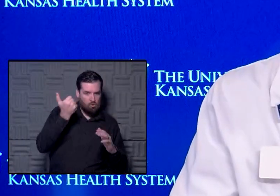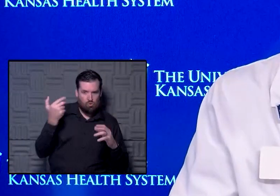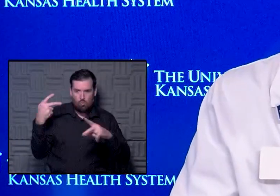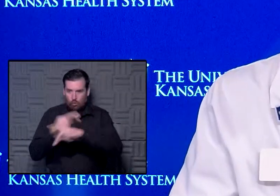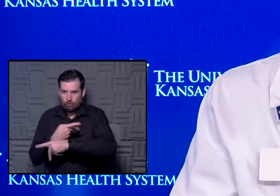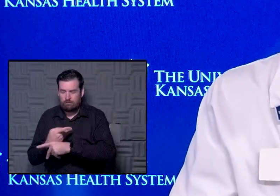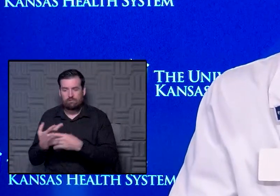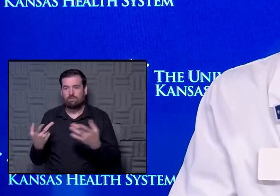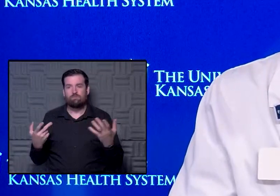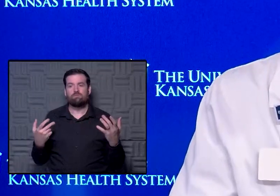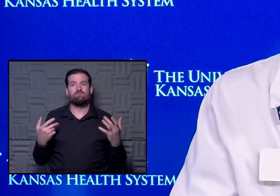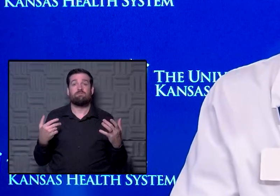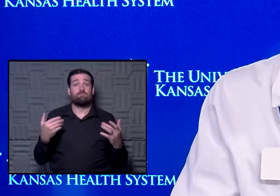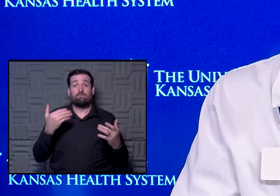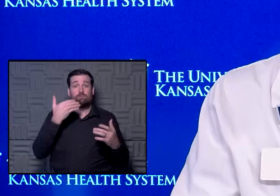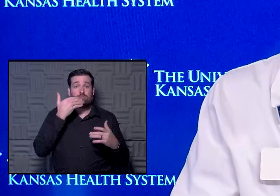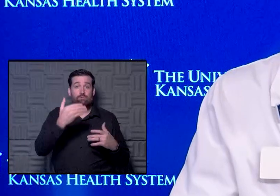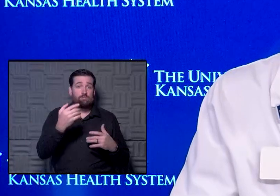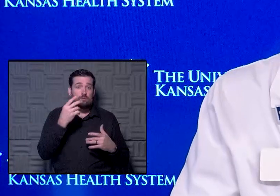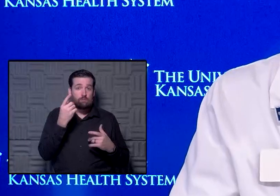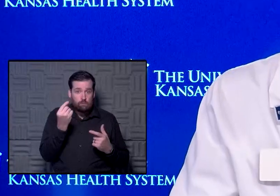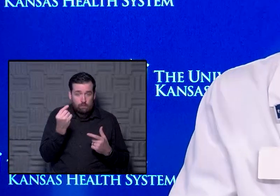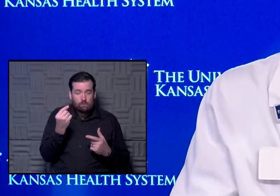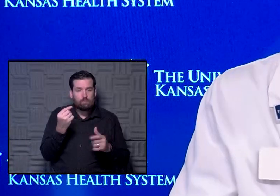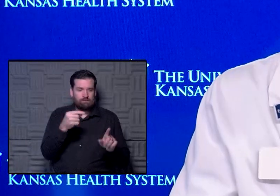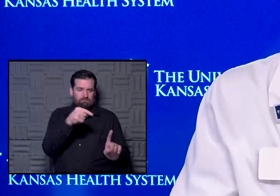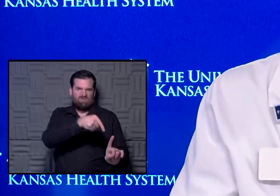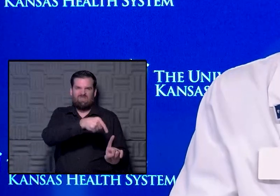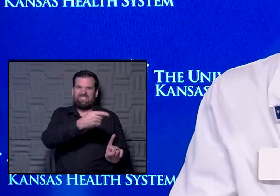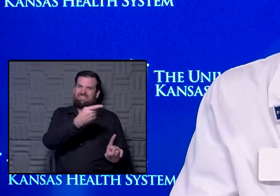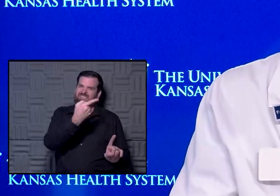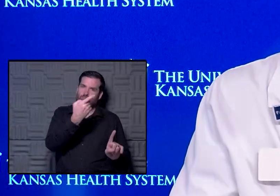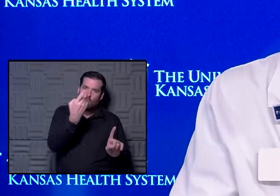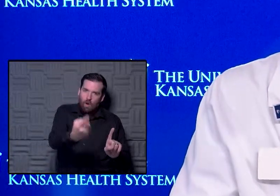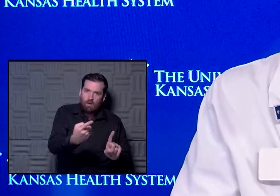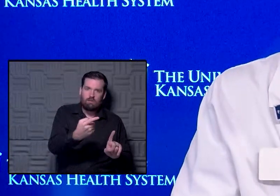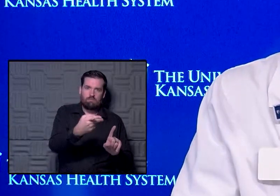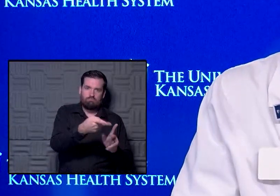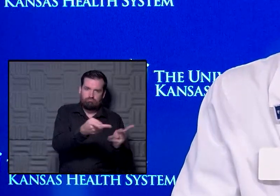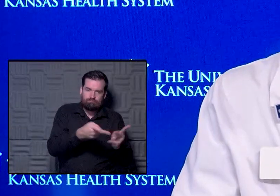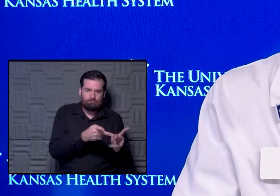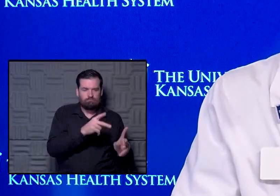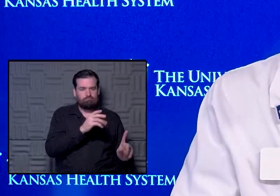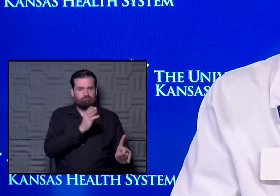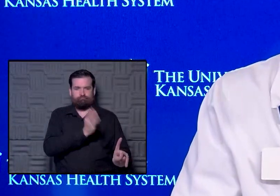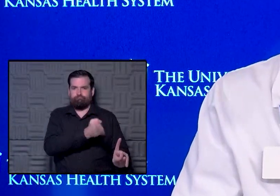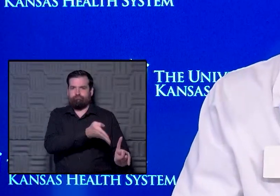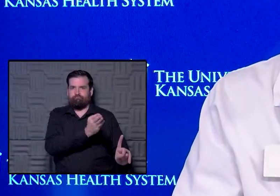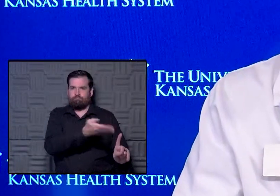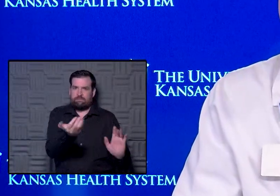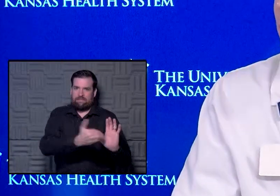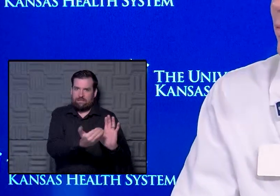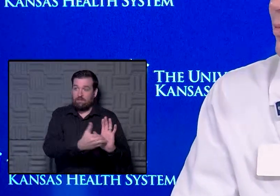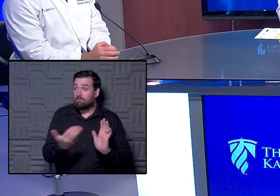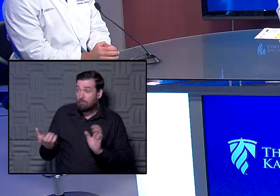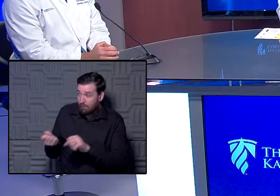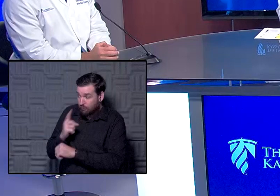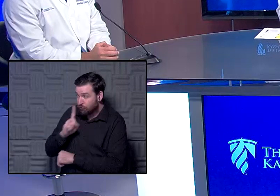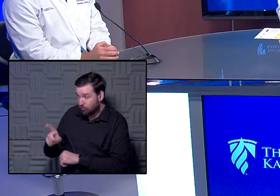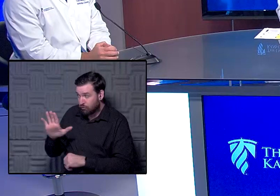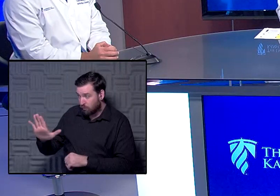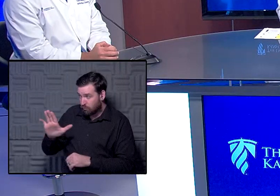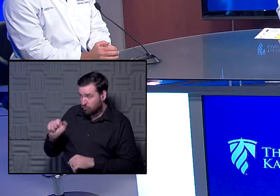it's always a good idea to look at the same source over and over as you're figuring out what trend you're seeing. Now make sure your source